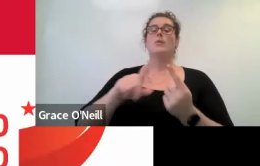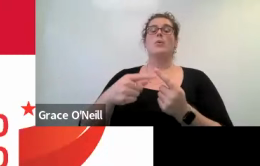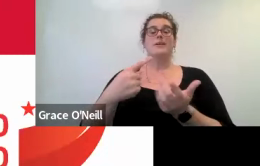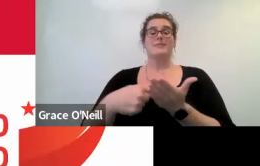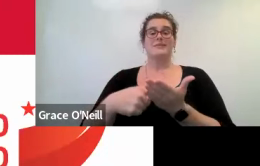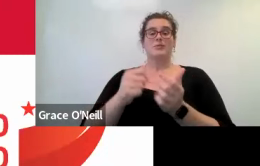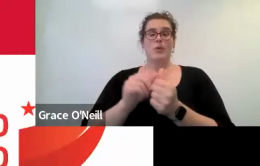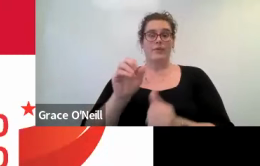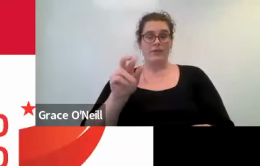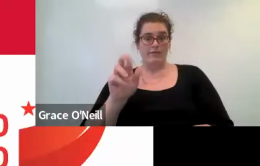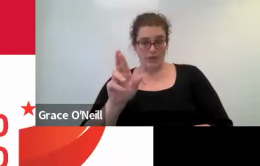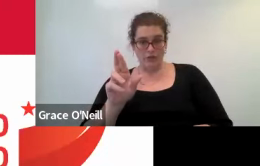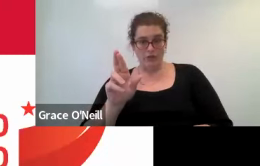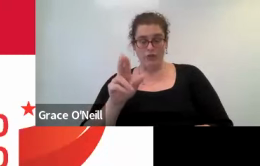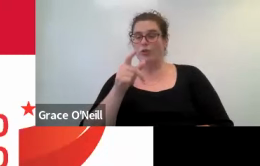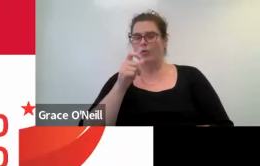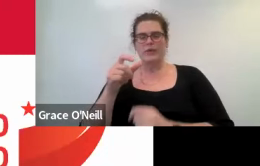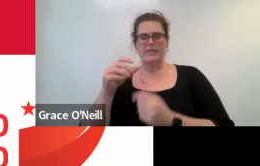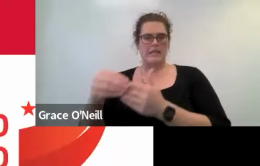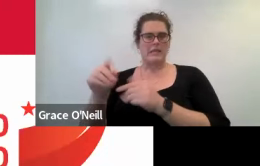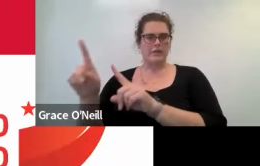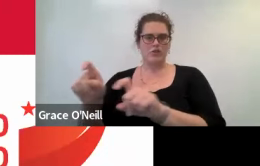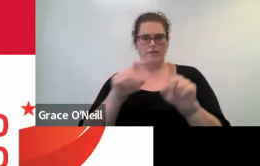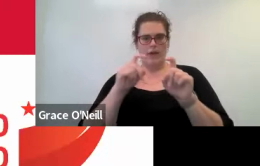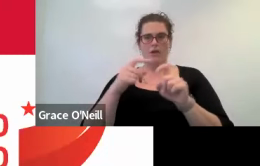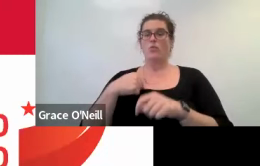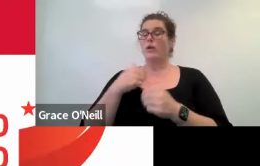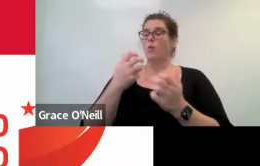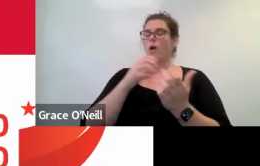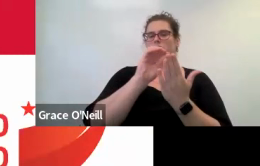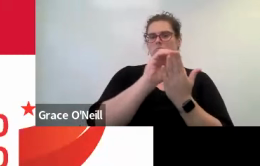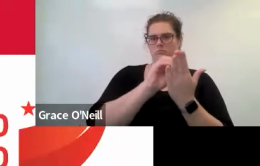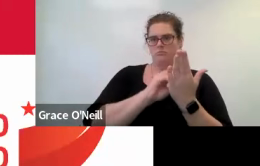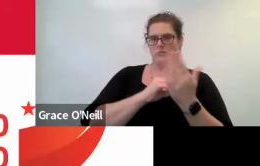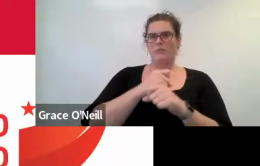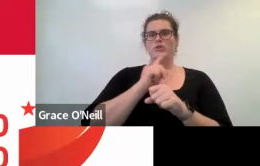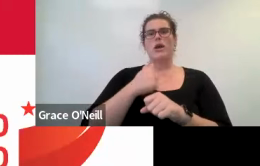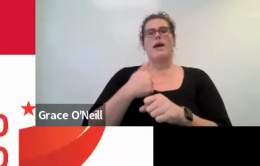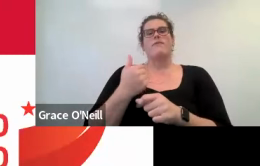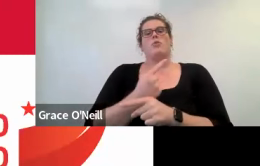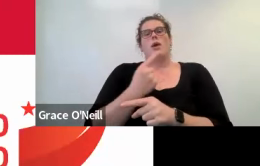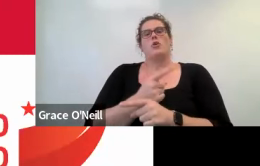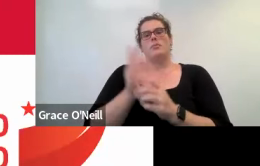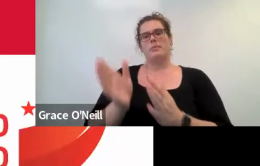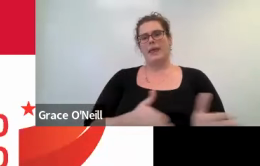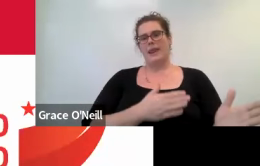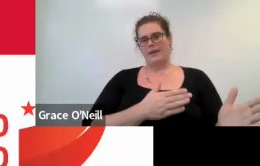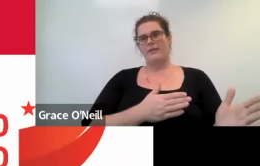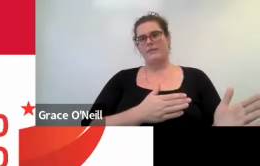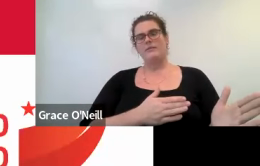to ensure that we had proper planning, as opposed to when